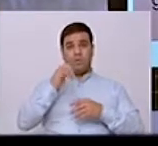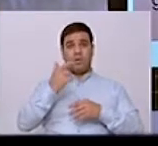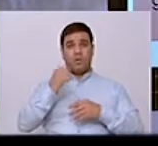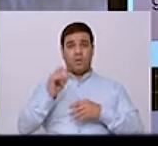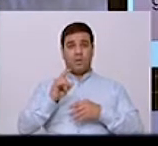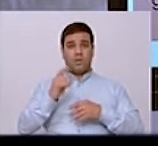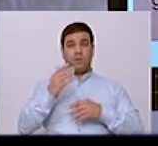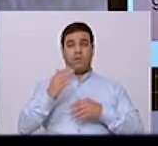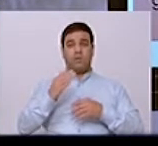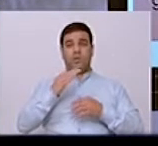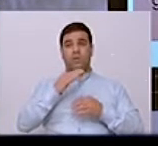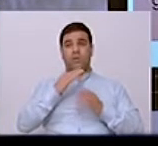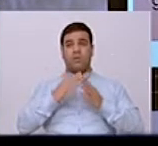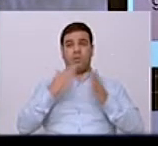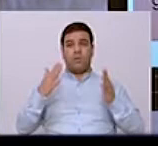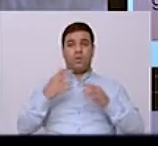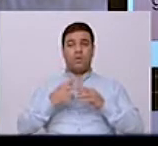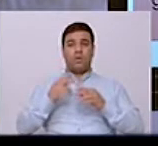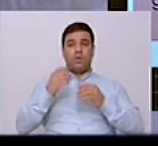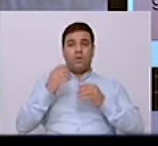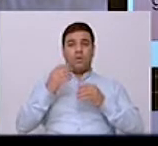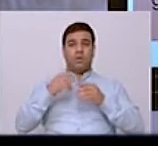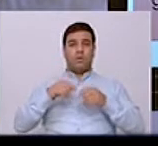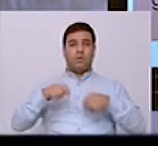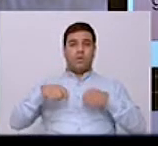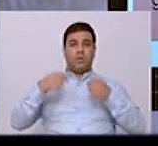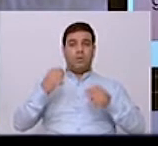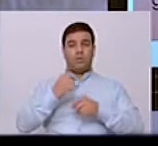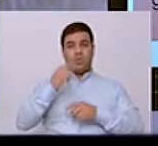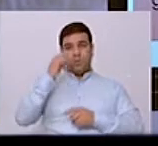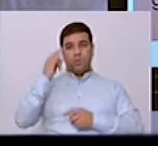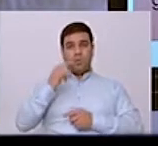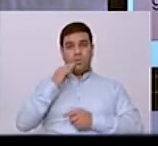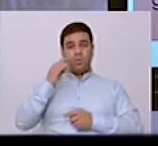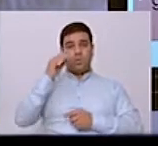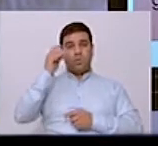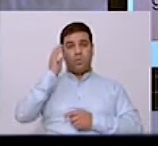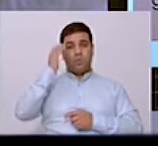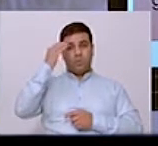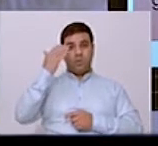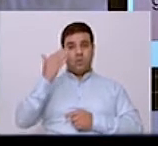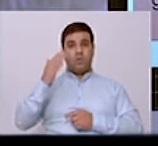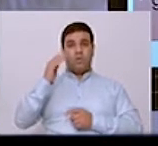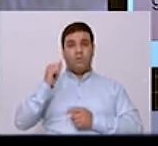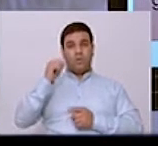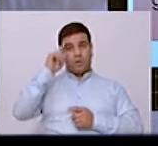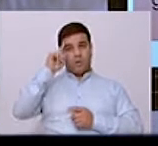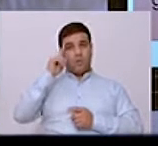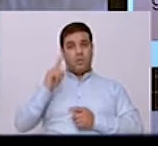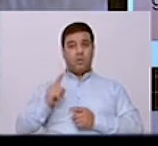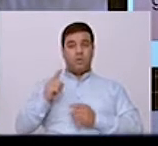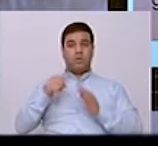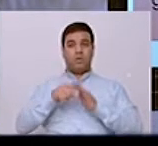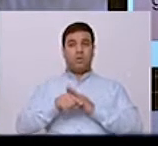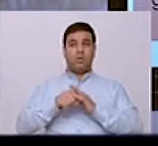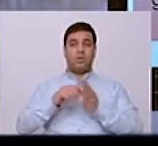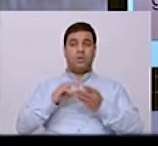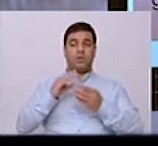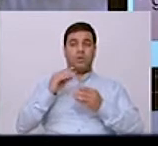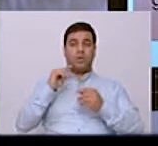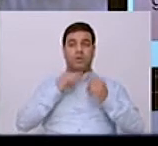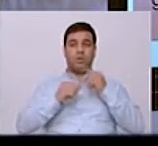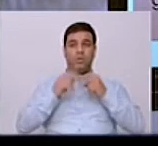gazni katta hajmda eksport qiluvchi davlatlarga Qozog'iston, Turkmaniston hamda Ozarbayjonning